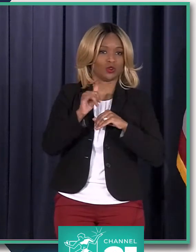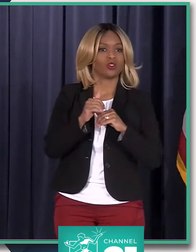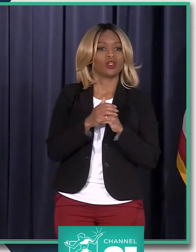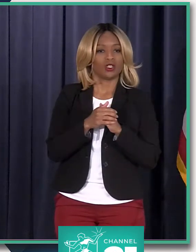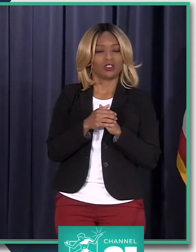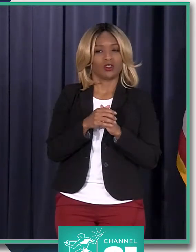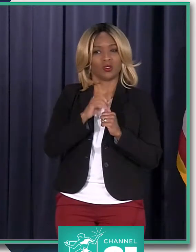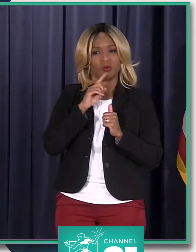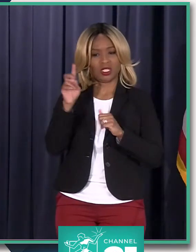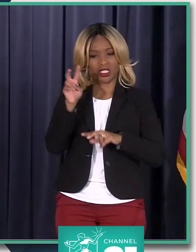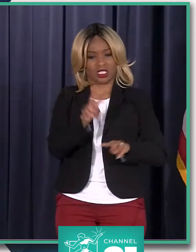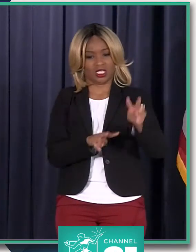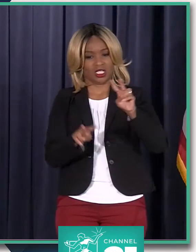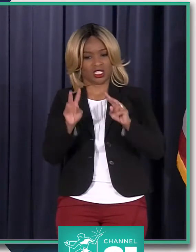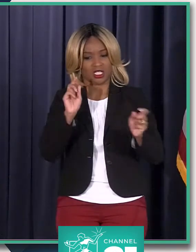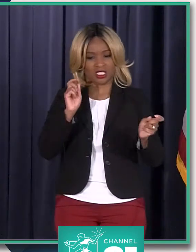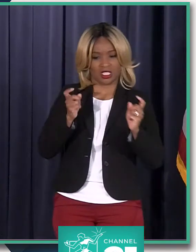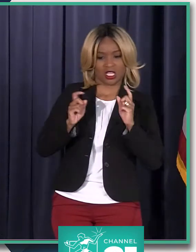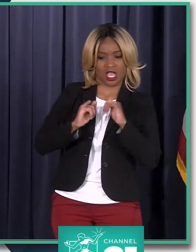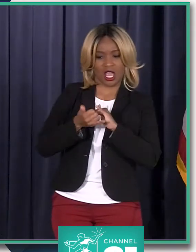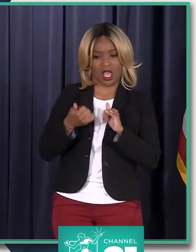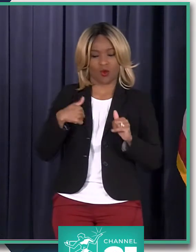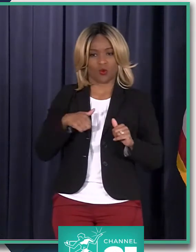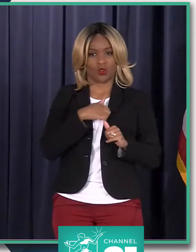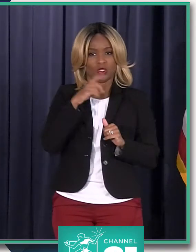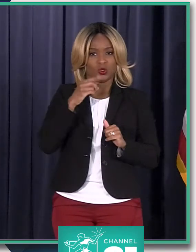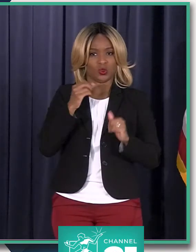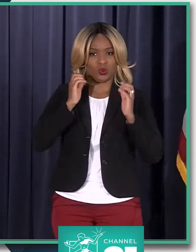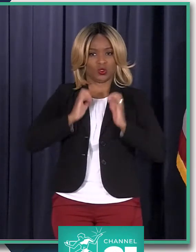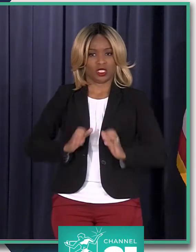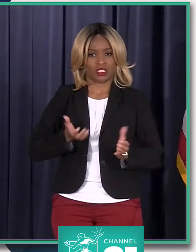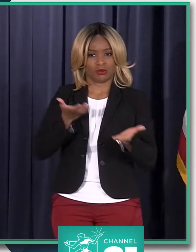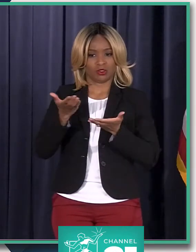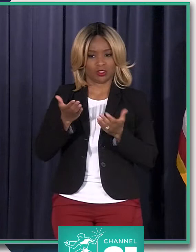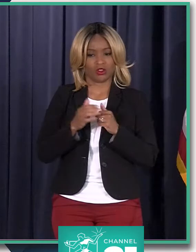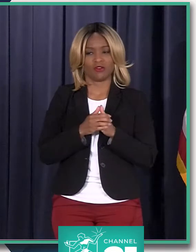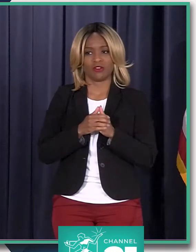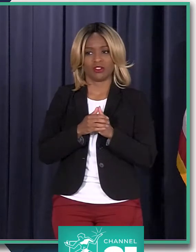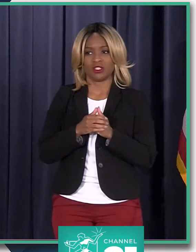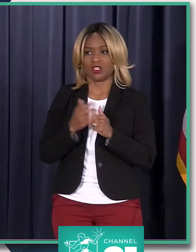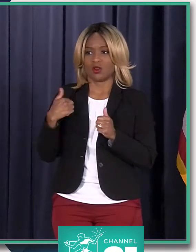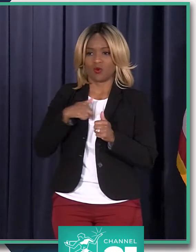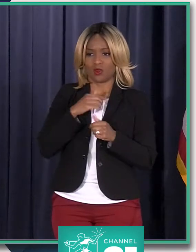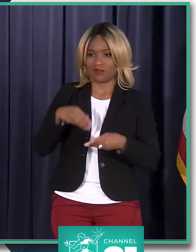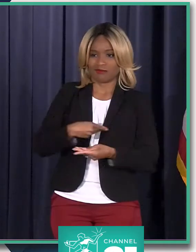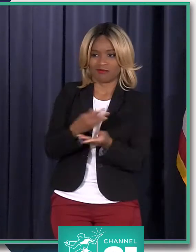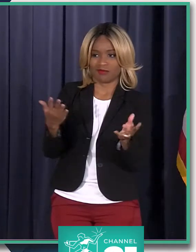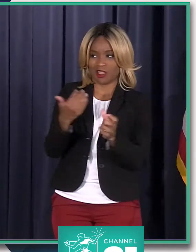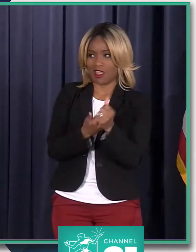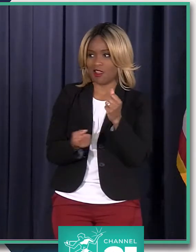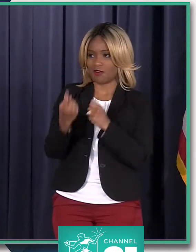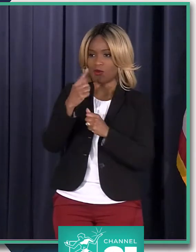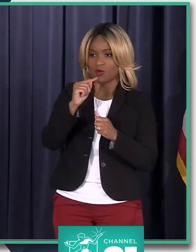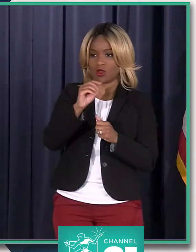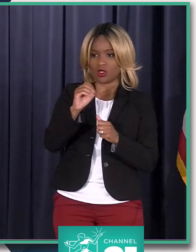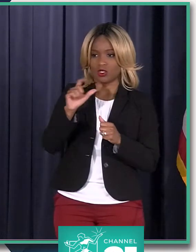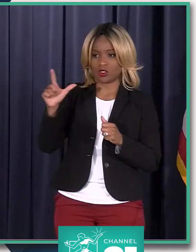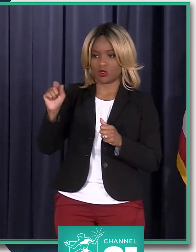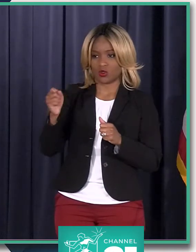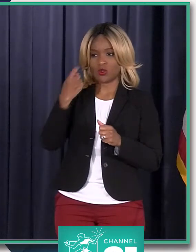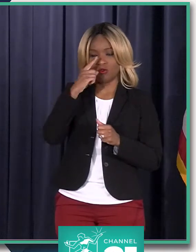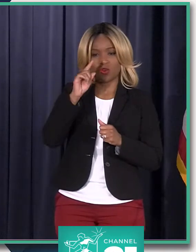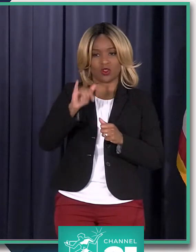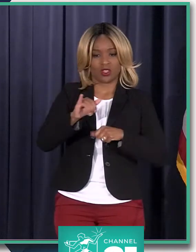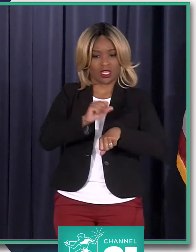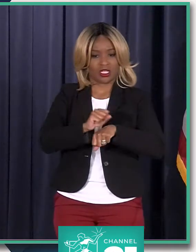hard look and revising how we do customer service. We're giving everybody the tools to do their job. And